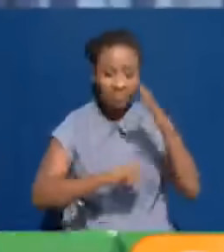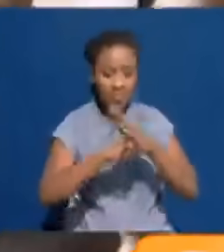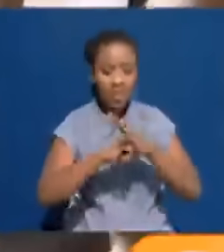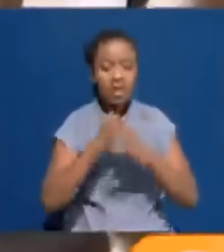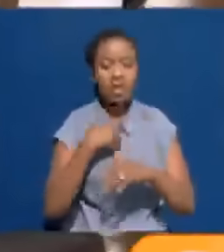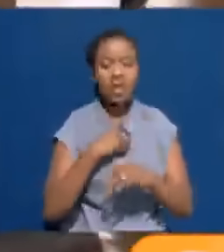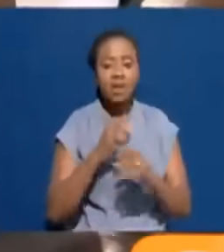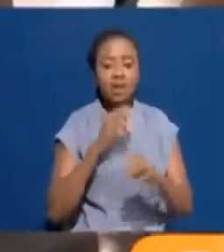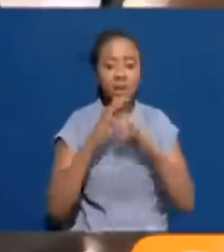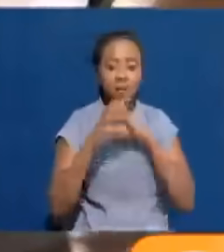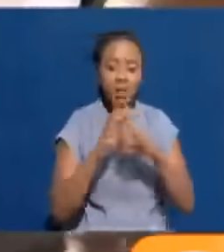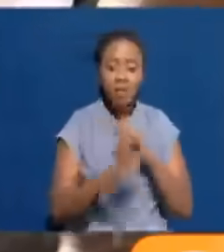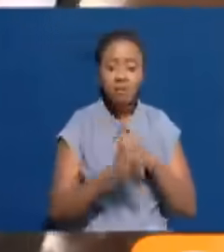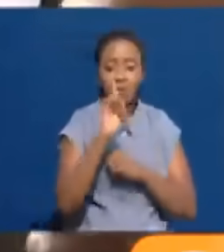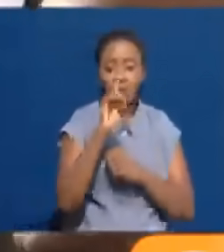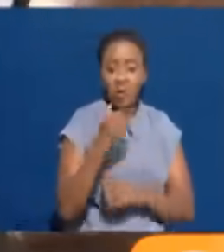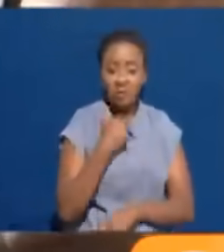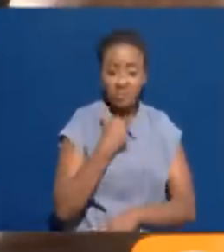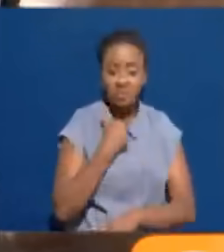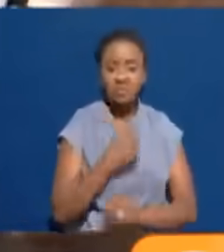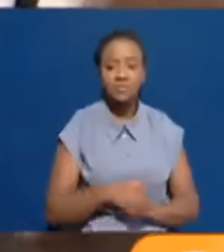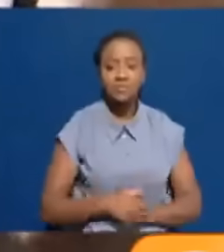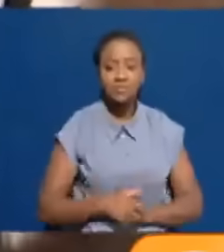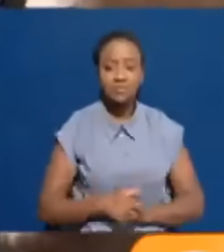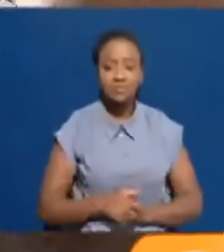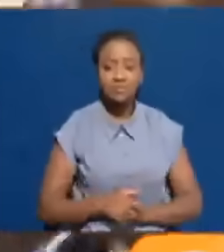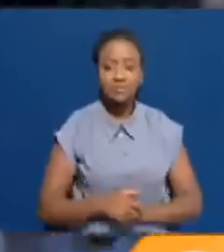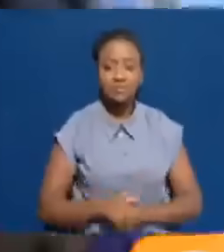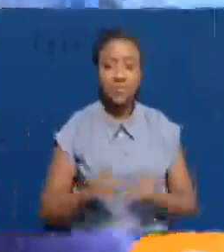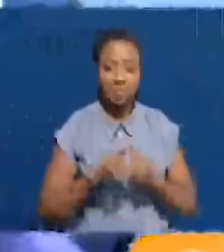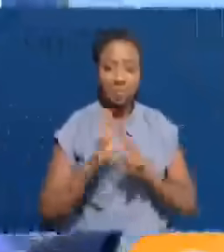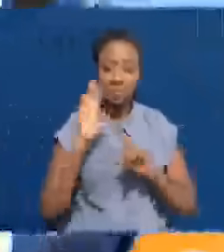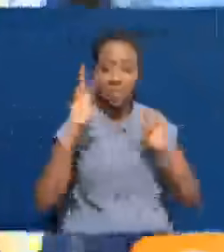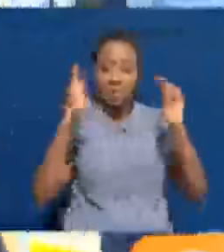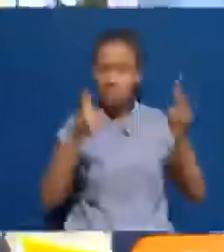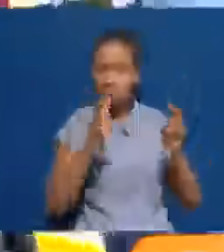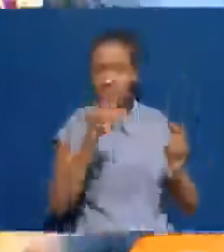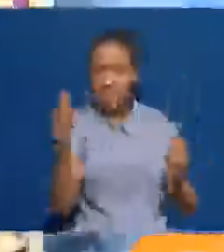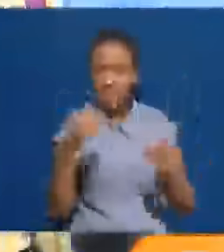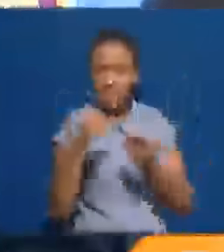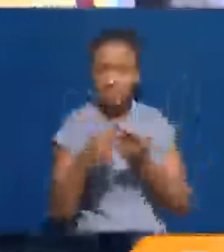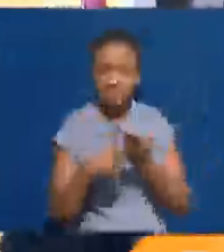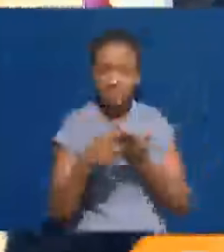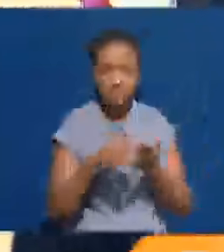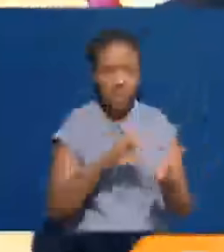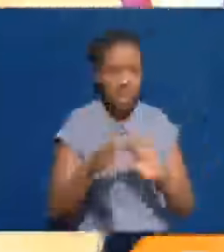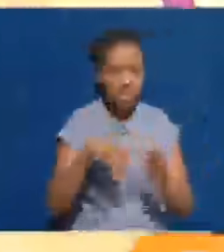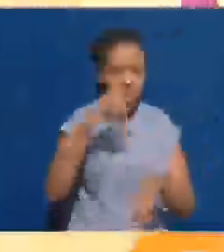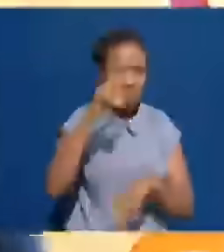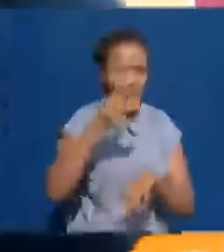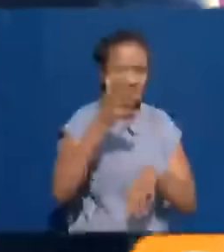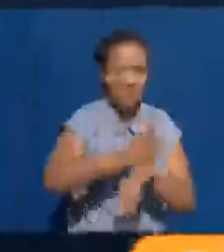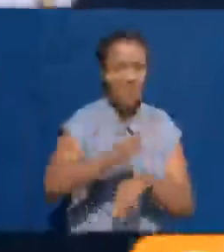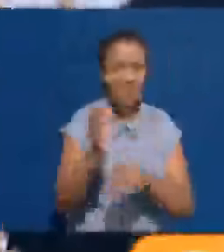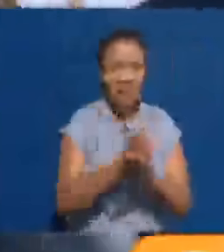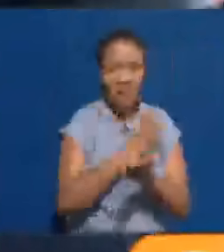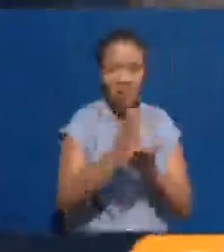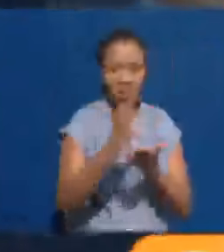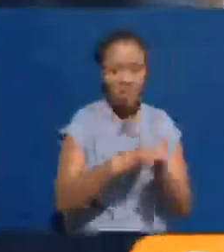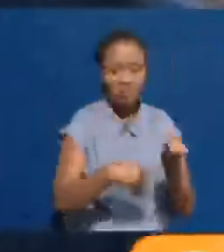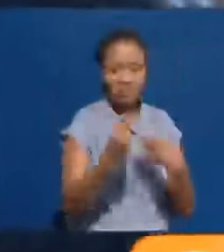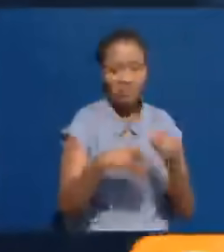voice. Gachagua and the leadership of the county are also expected to address the mounting concerns of illicit brew and drug abuse in